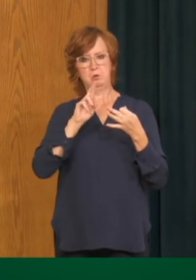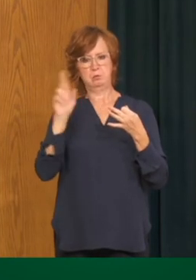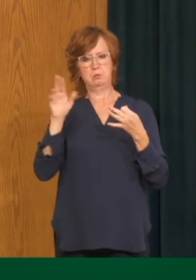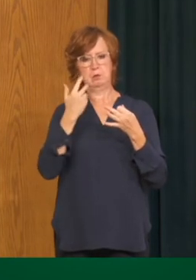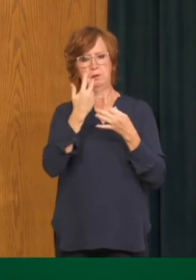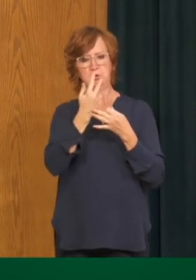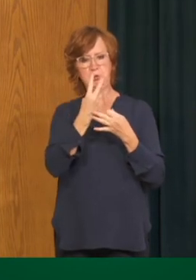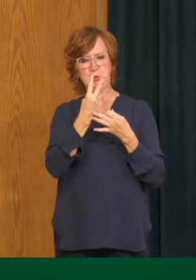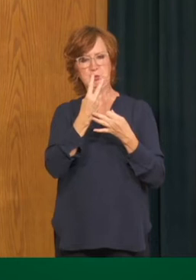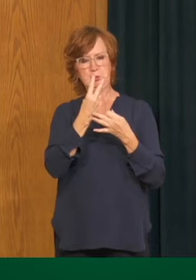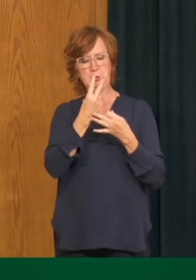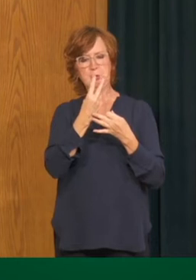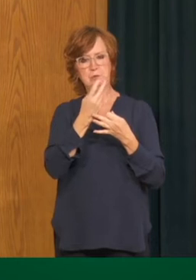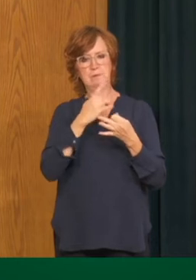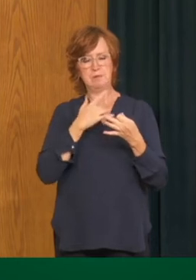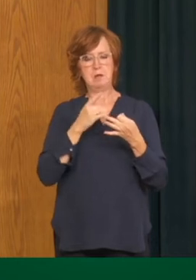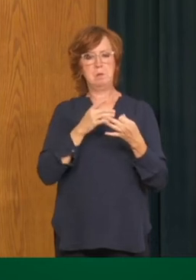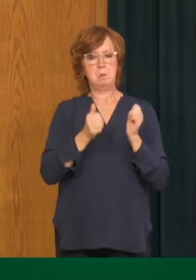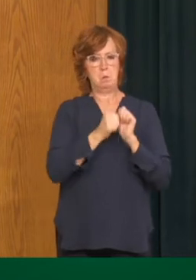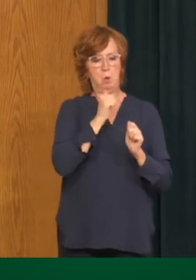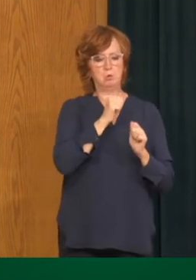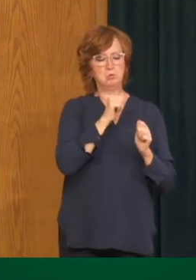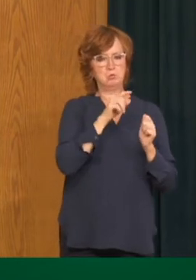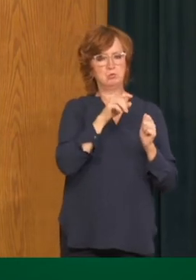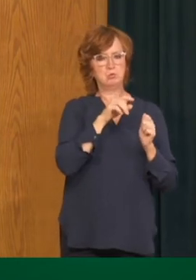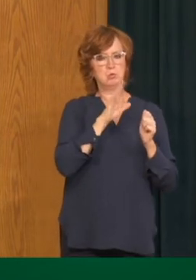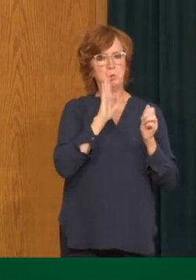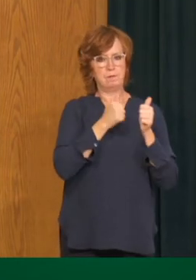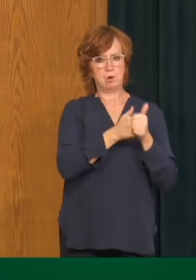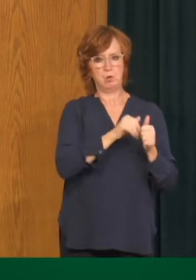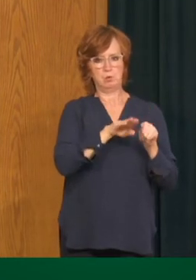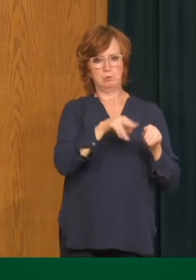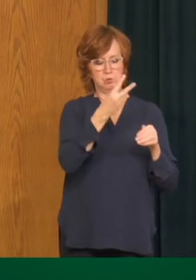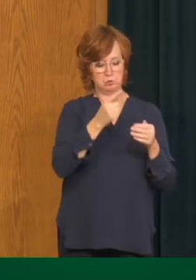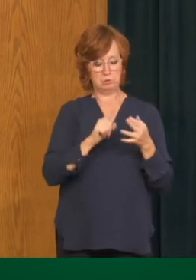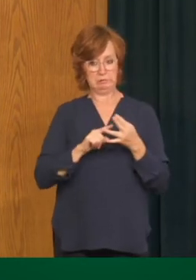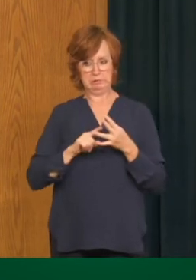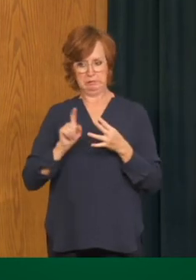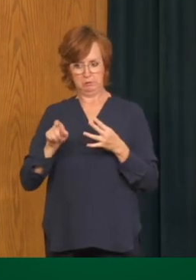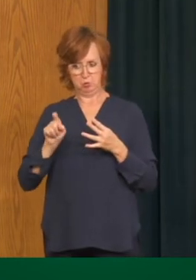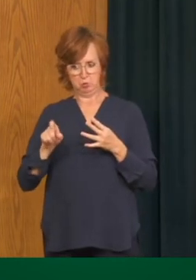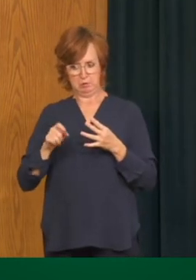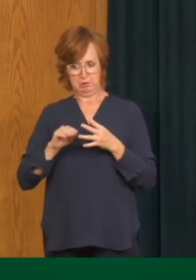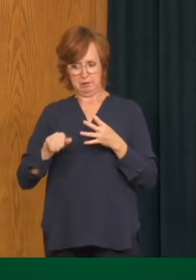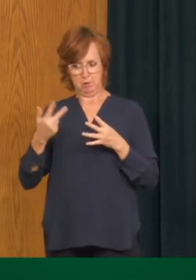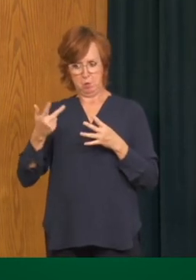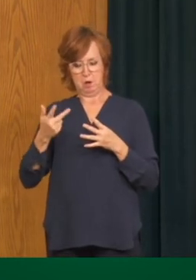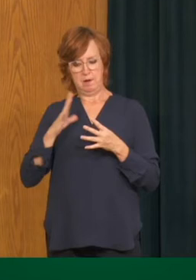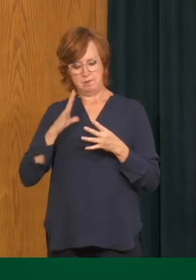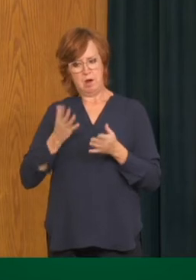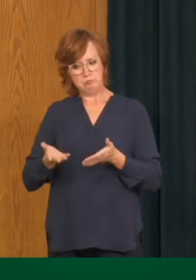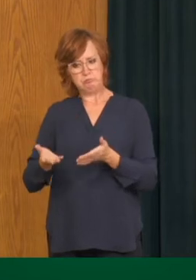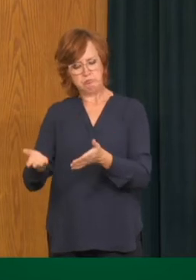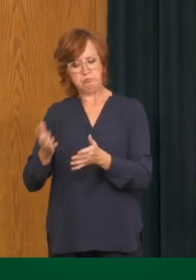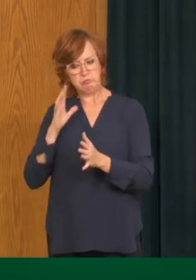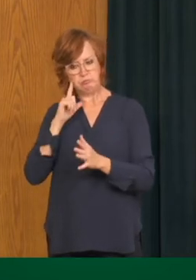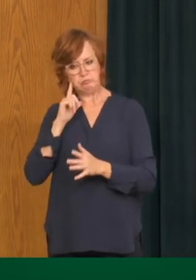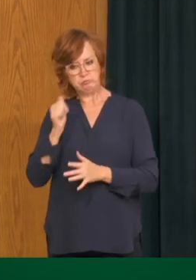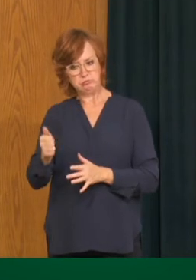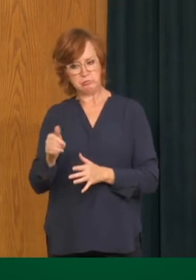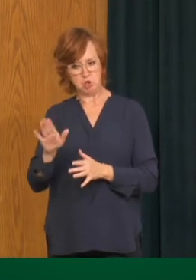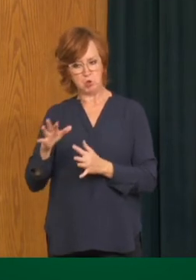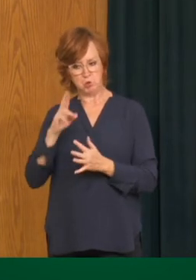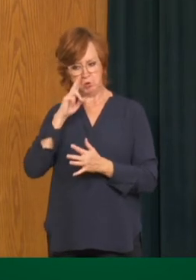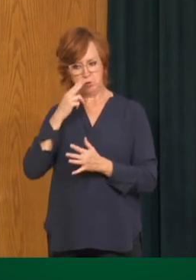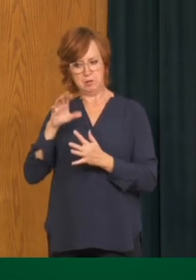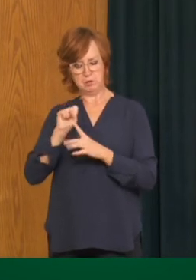for some facilities that we may be required to at some point in time. So nothing has changed.